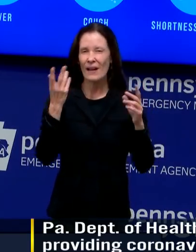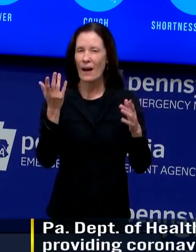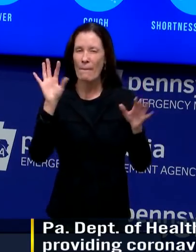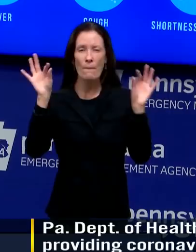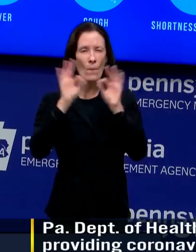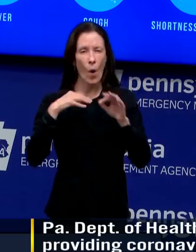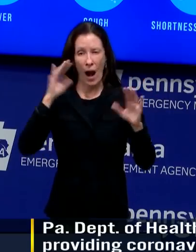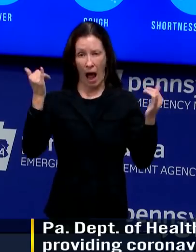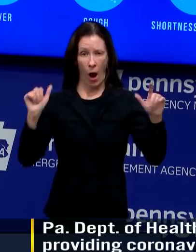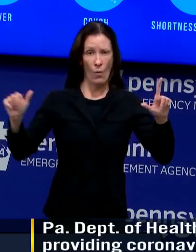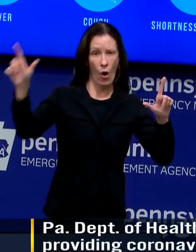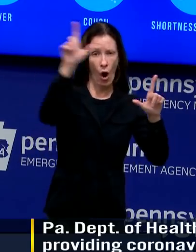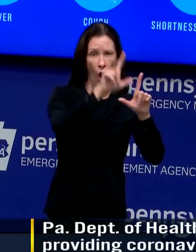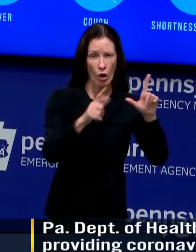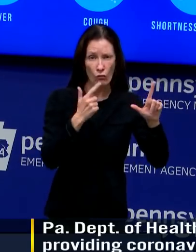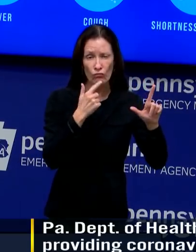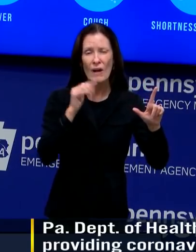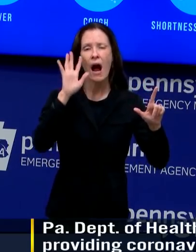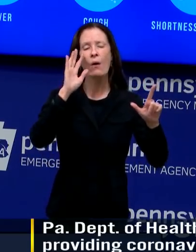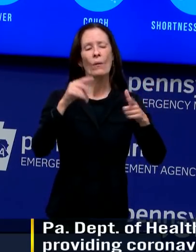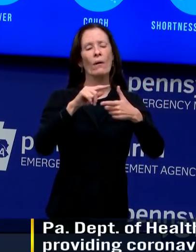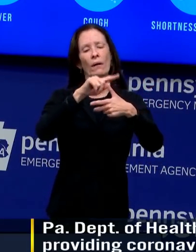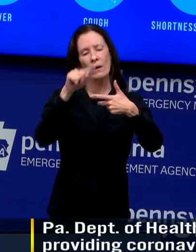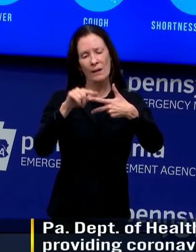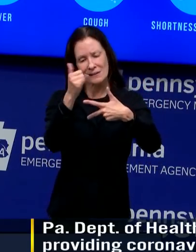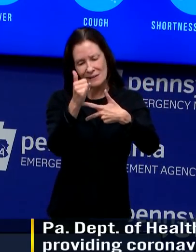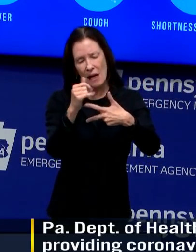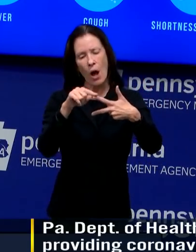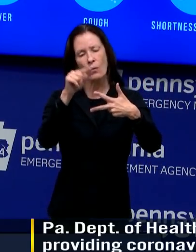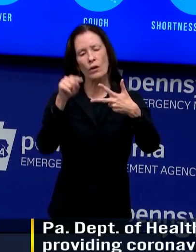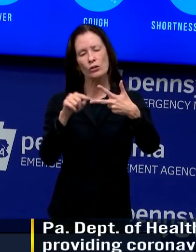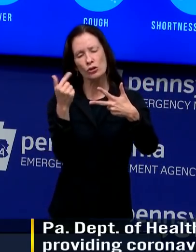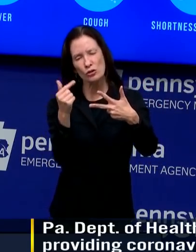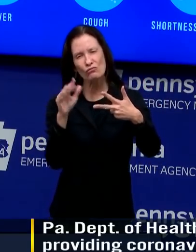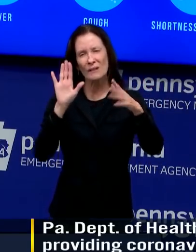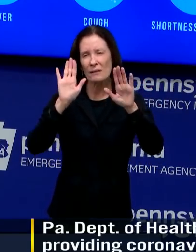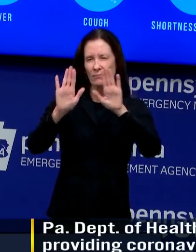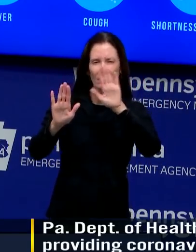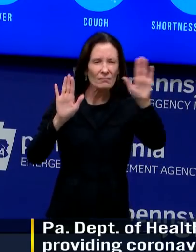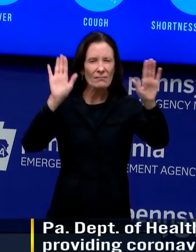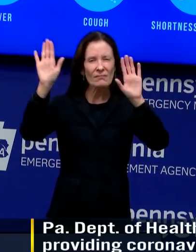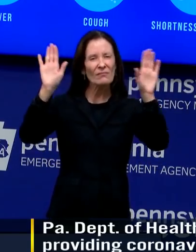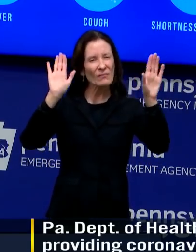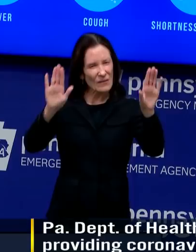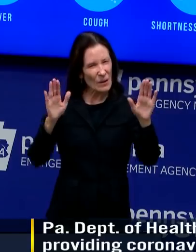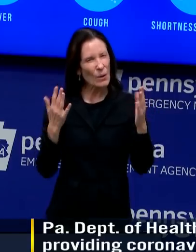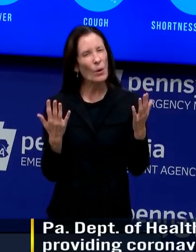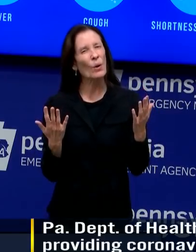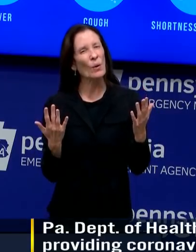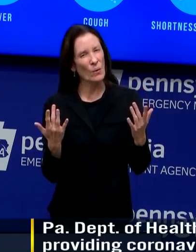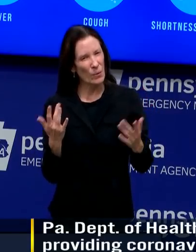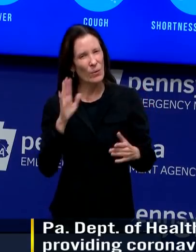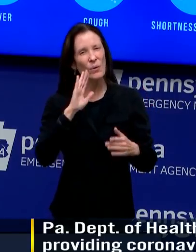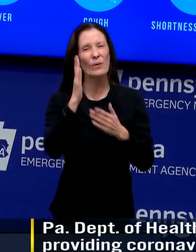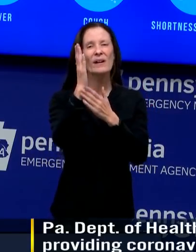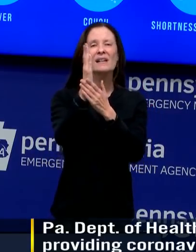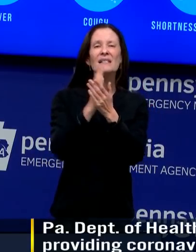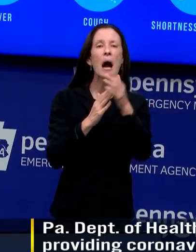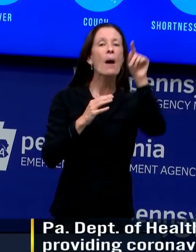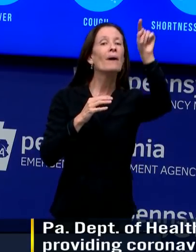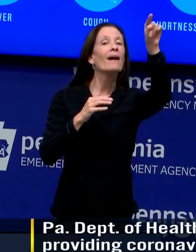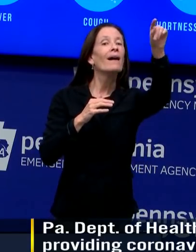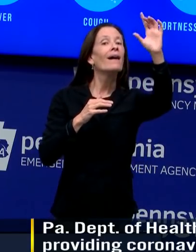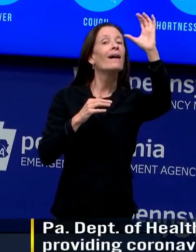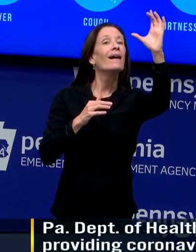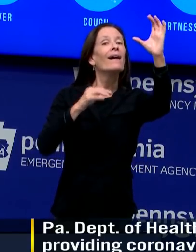their area and their county has less cases, then they'll reopen as well. So I think it's unlikely that we're going to see